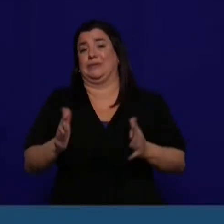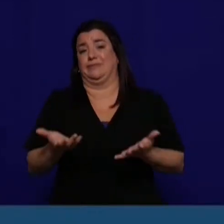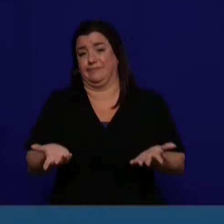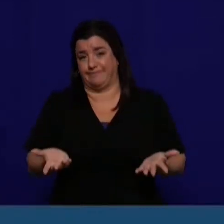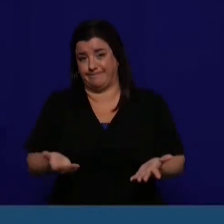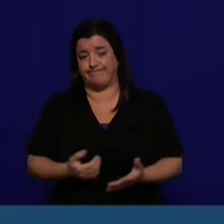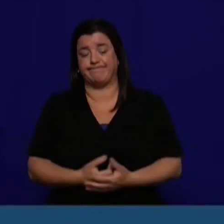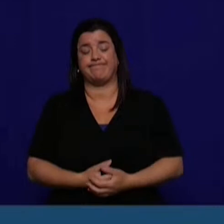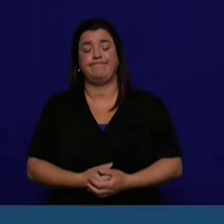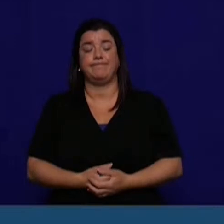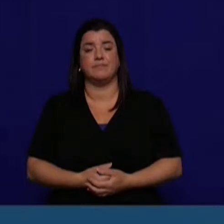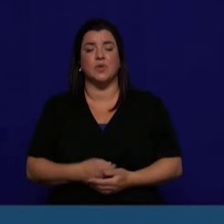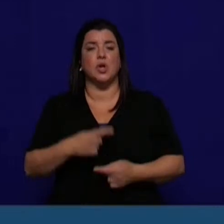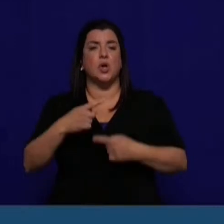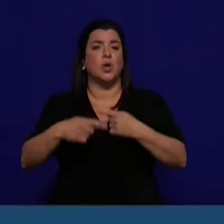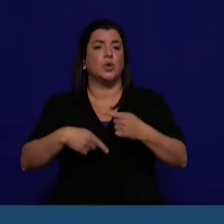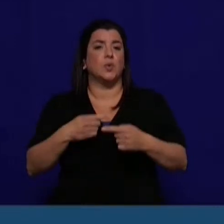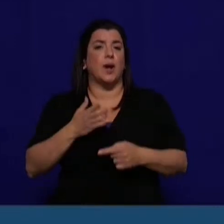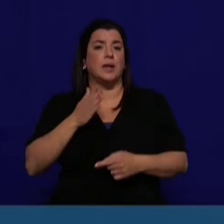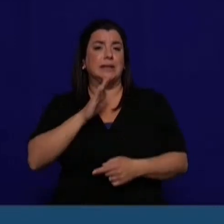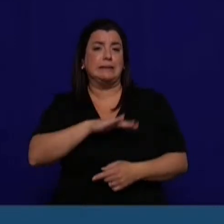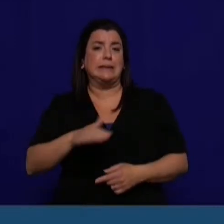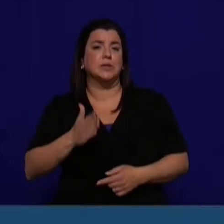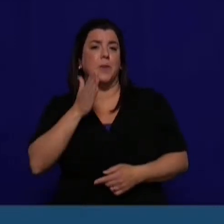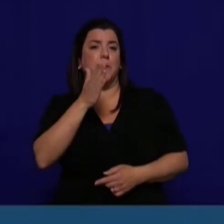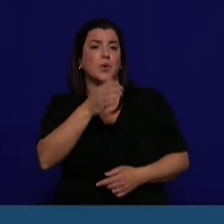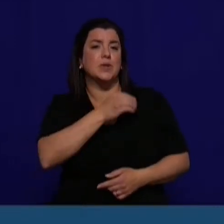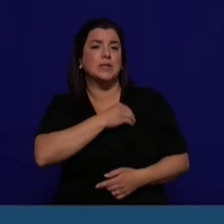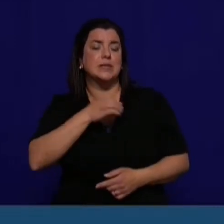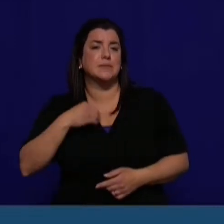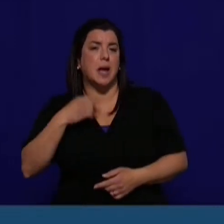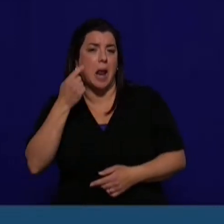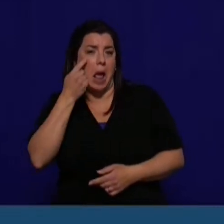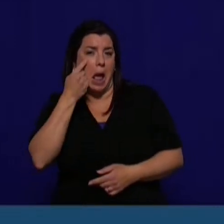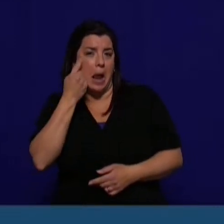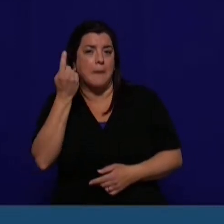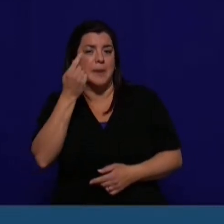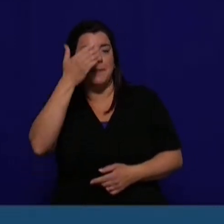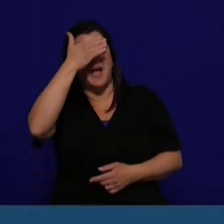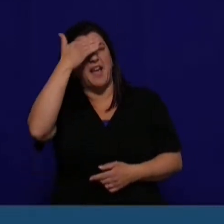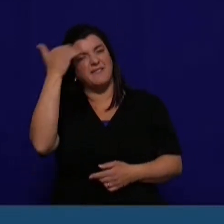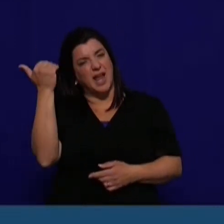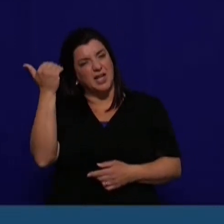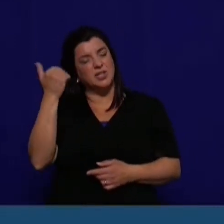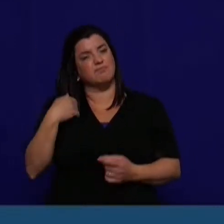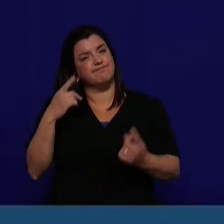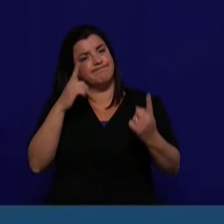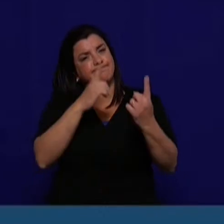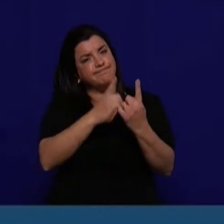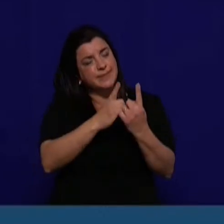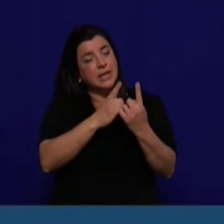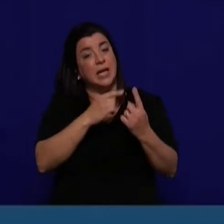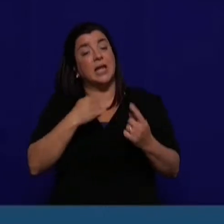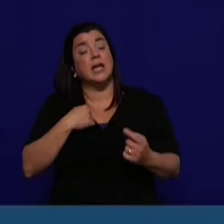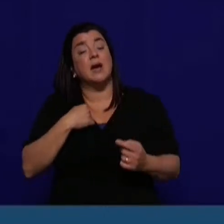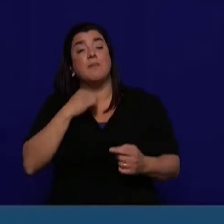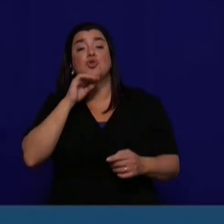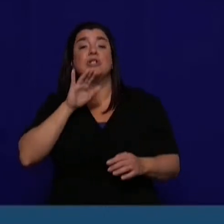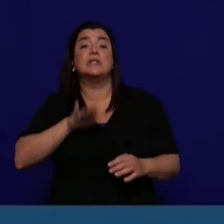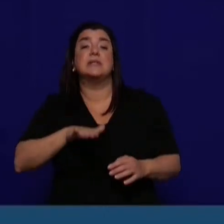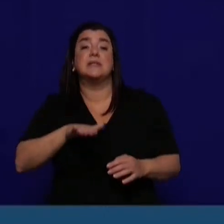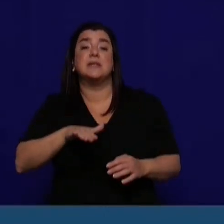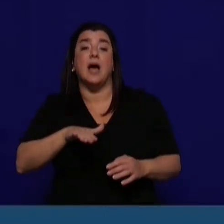il-visits fl-isptarijiet dawn kif aħna nibqgħu għaddejjin ukoll bir-rilaxx tal-miżuri nkun nistgħu nħabbru iktar tard